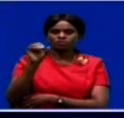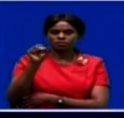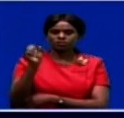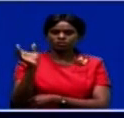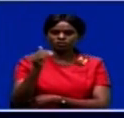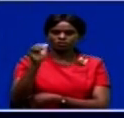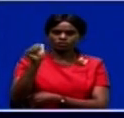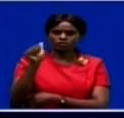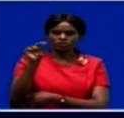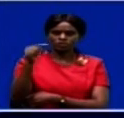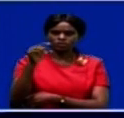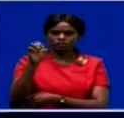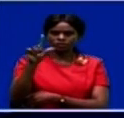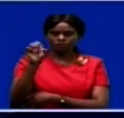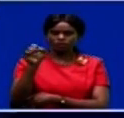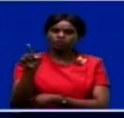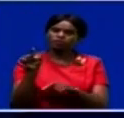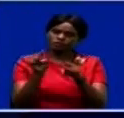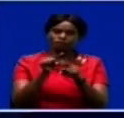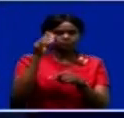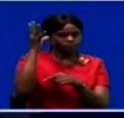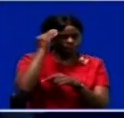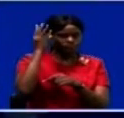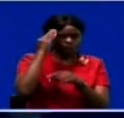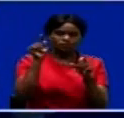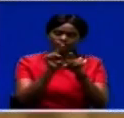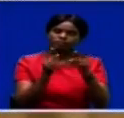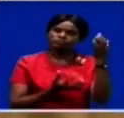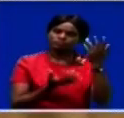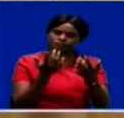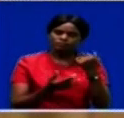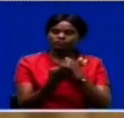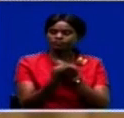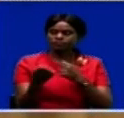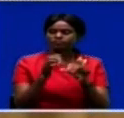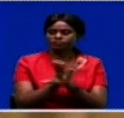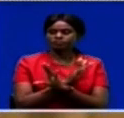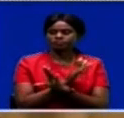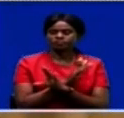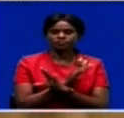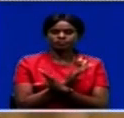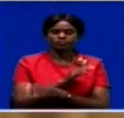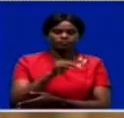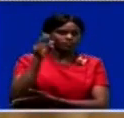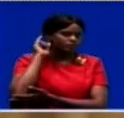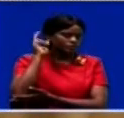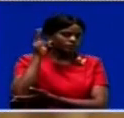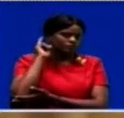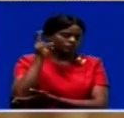facilitate the movement of knowledge and fire equipment to Zambia. For historical